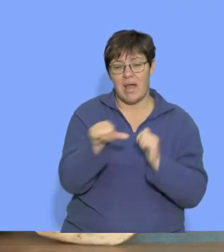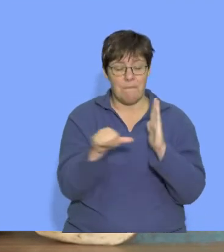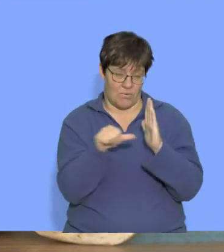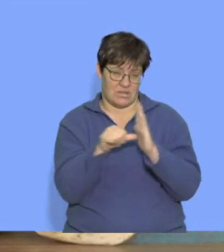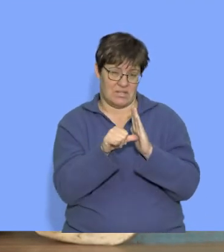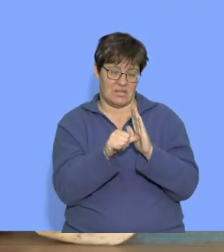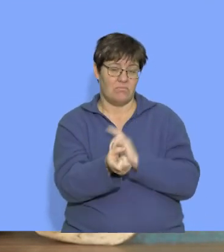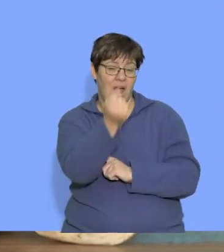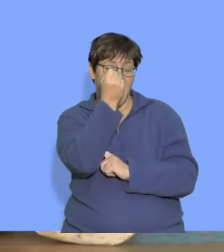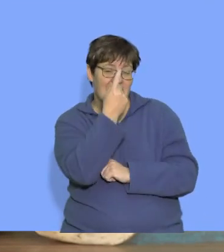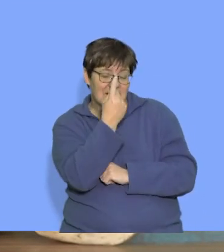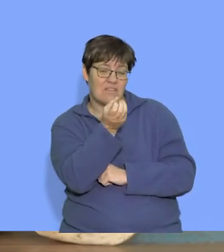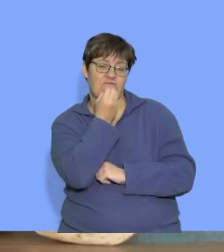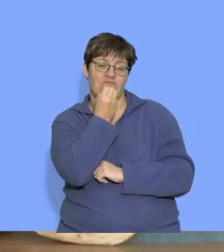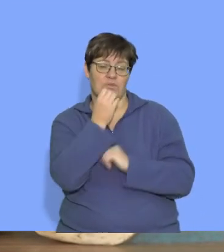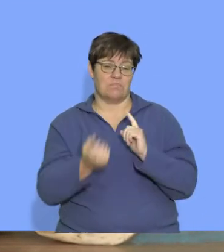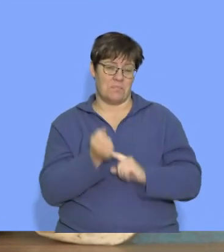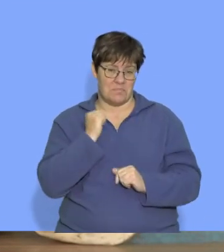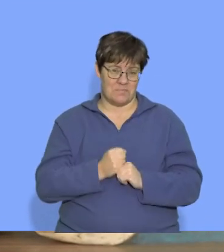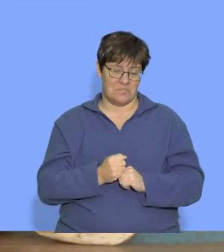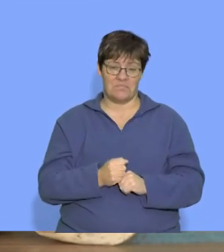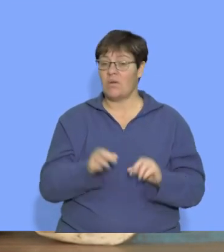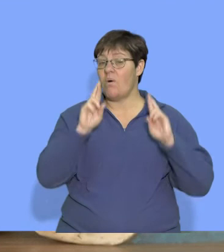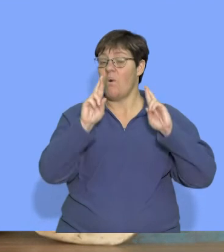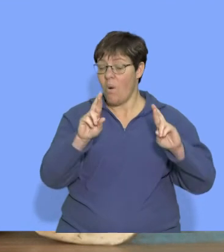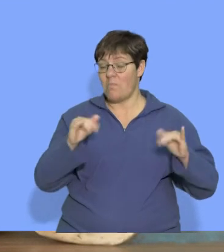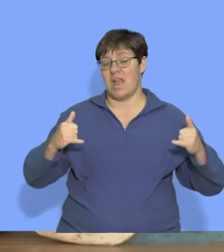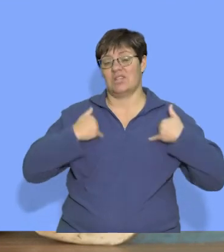structure is important in terms of understanding the nutrition.